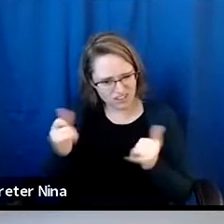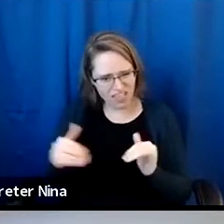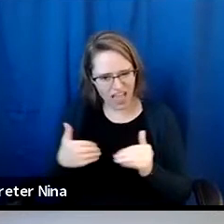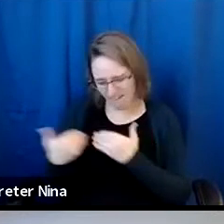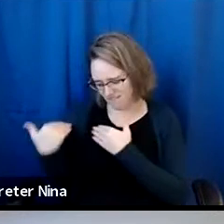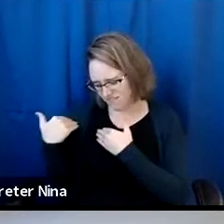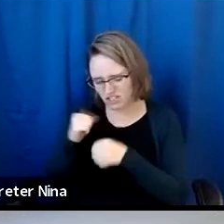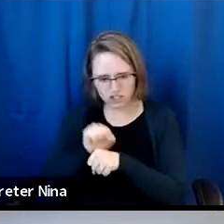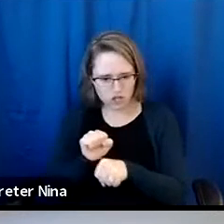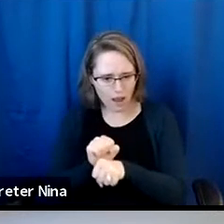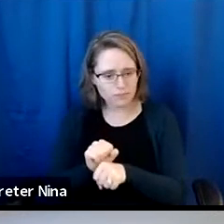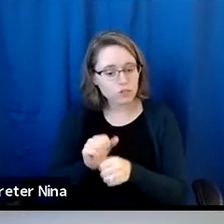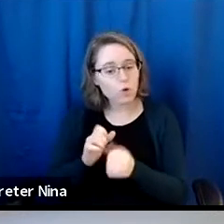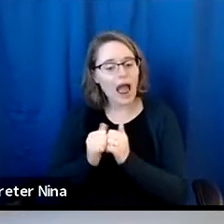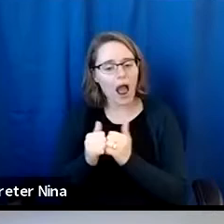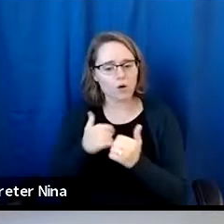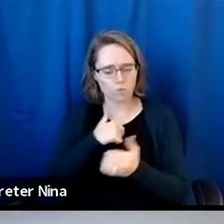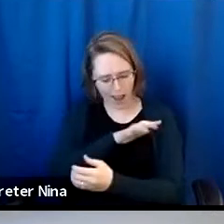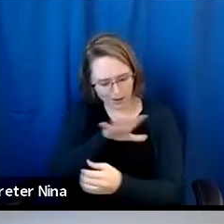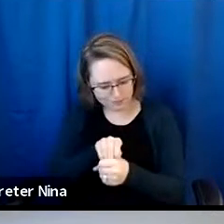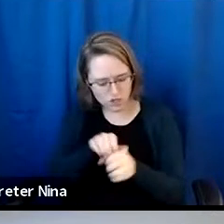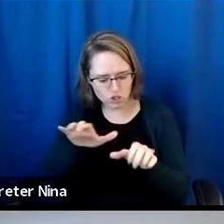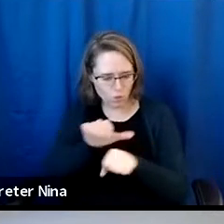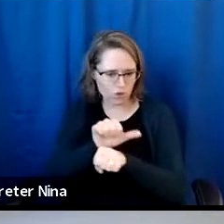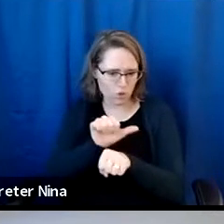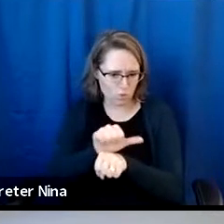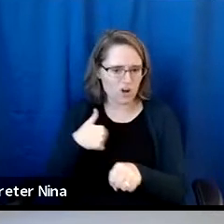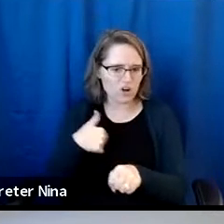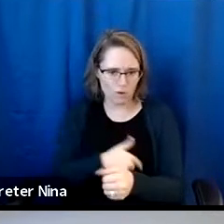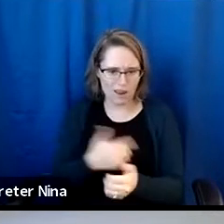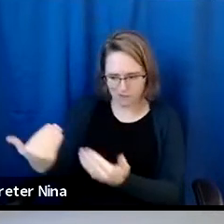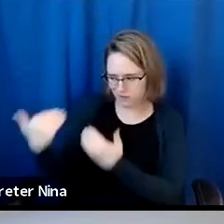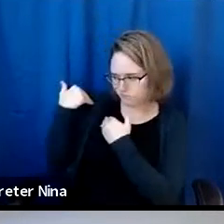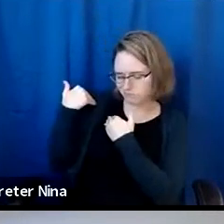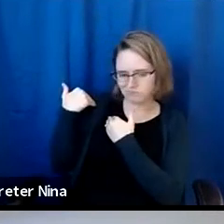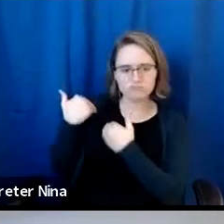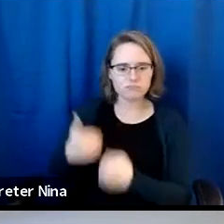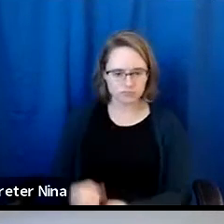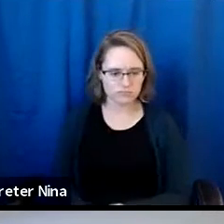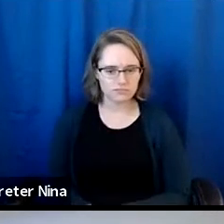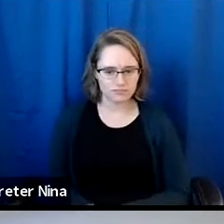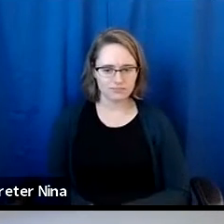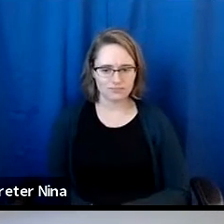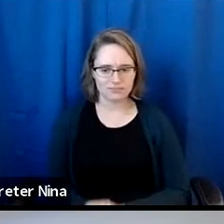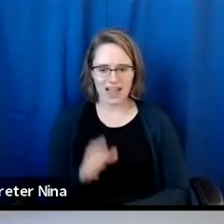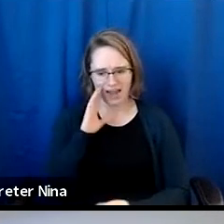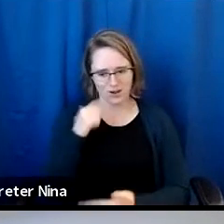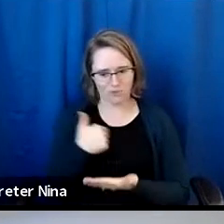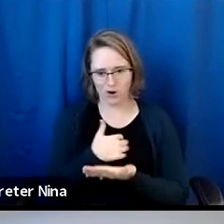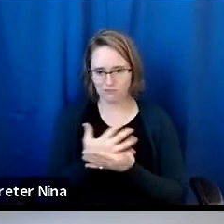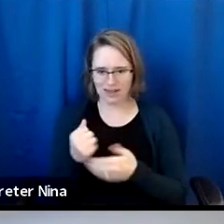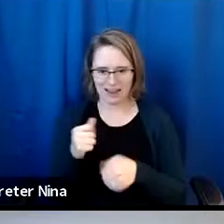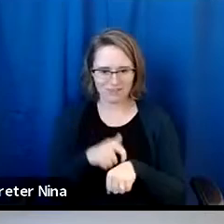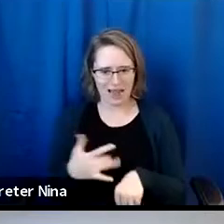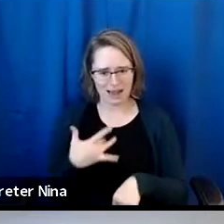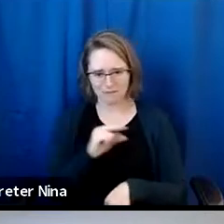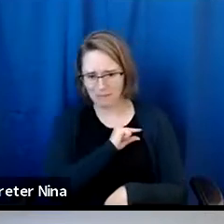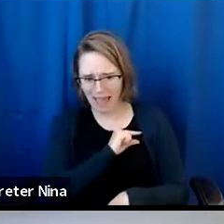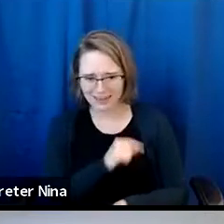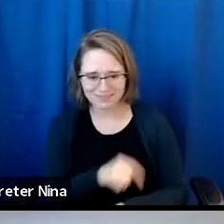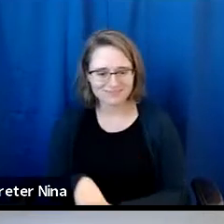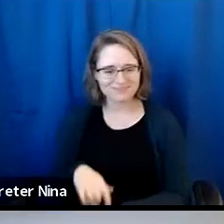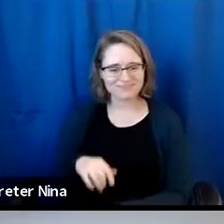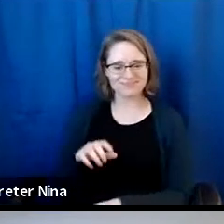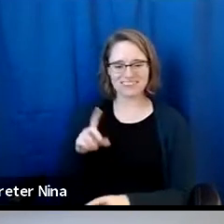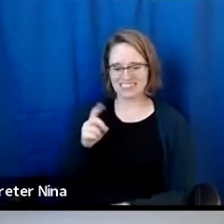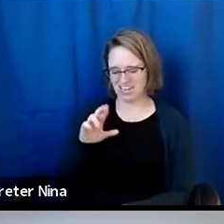able to kind of step in and do the work that we've been charged to do? I know we're running out of time. I feel bad. I know, that's why I don't want to